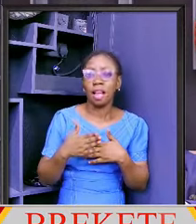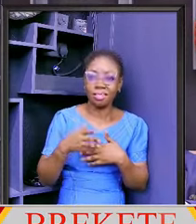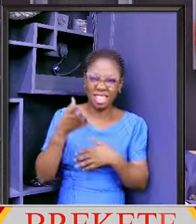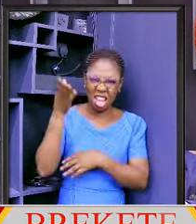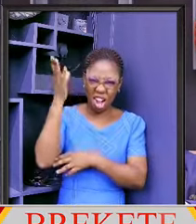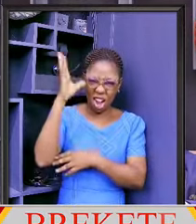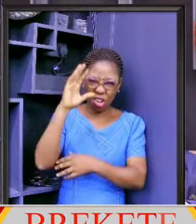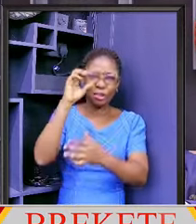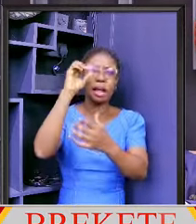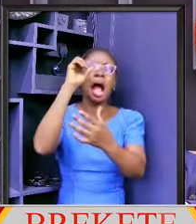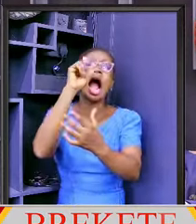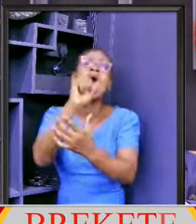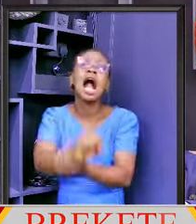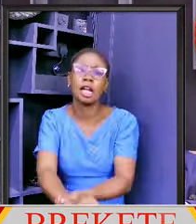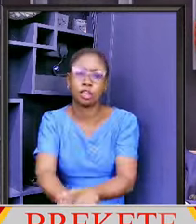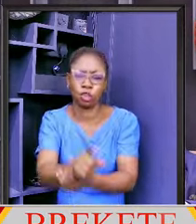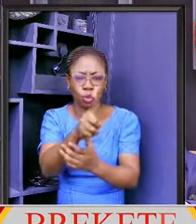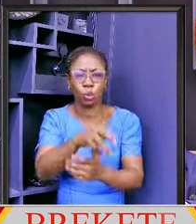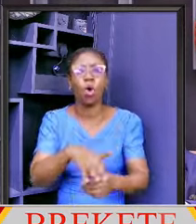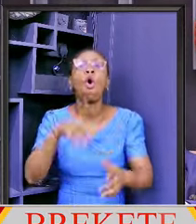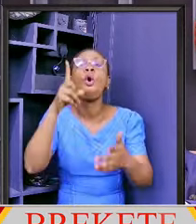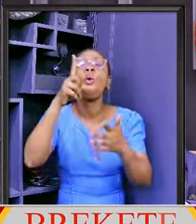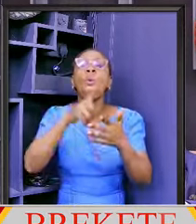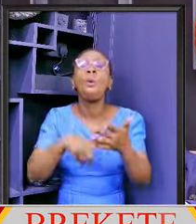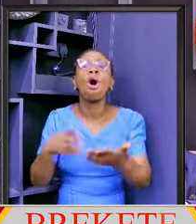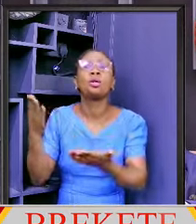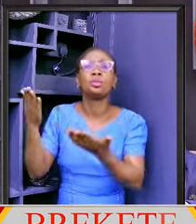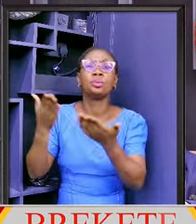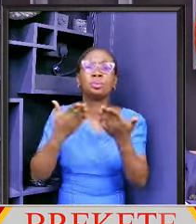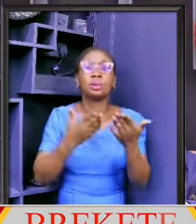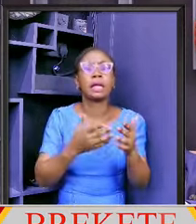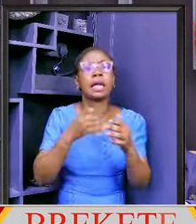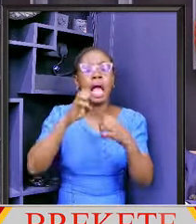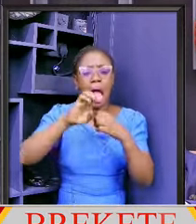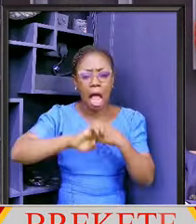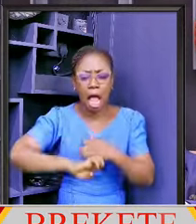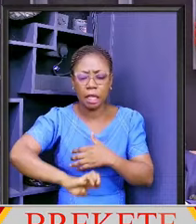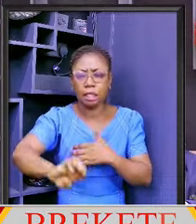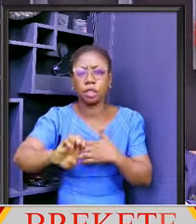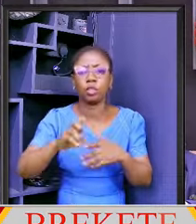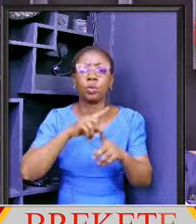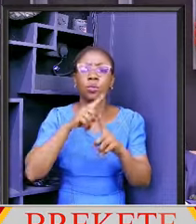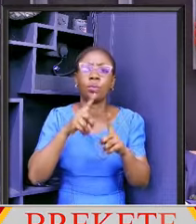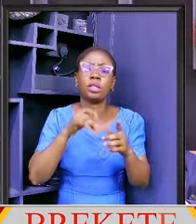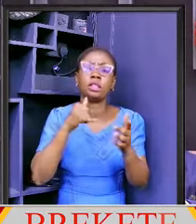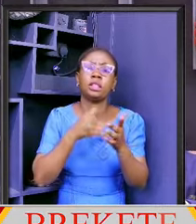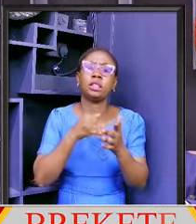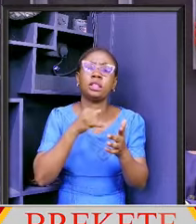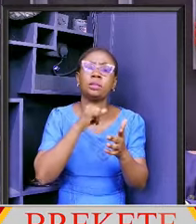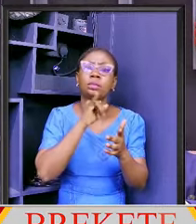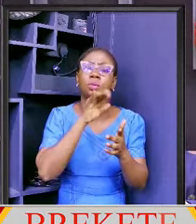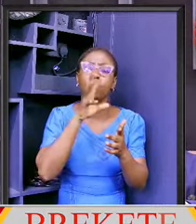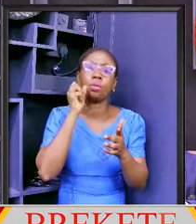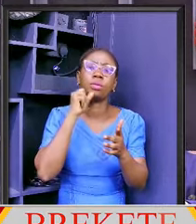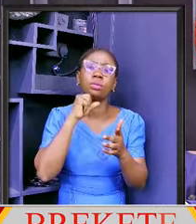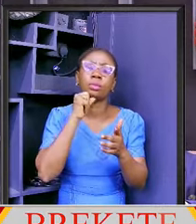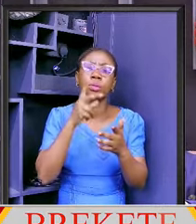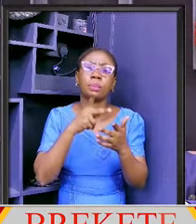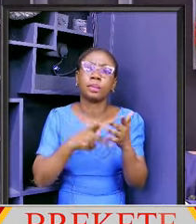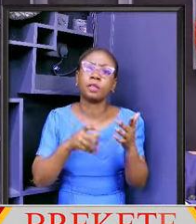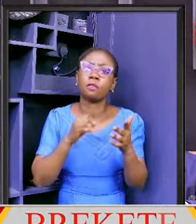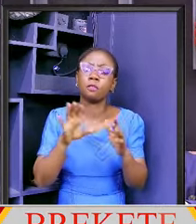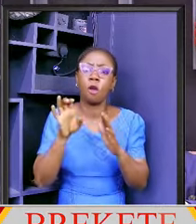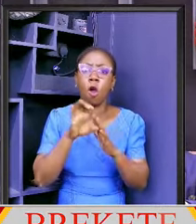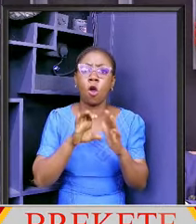you. Waiting bring extension when we say you know day for una constitution. What he has complained, he